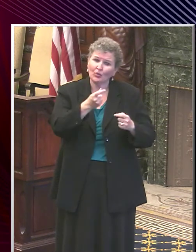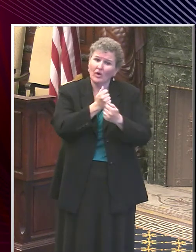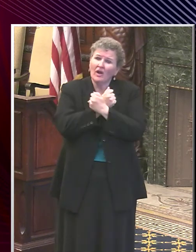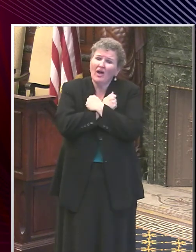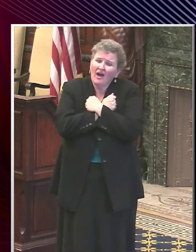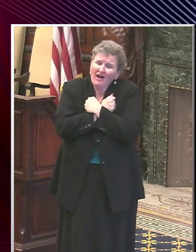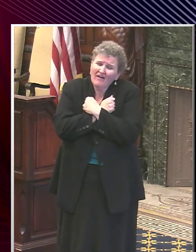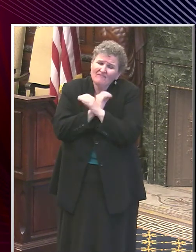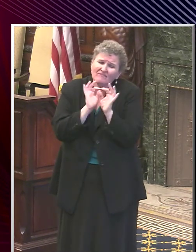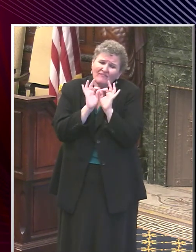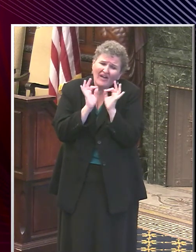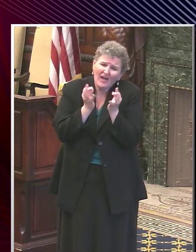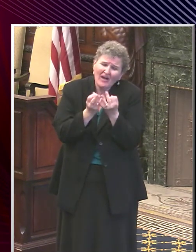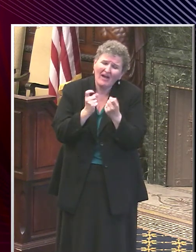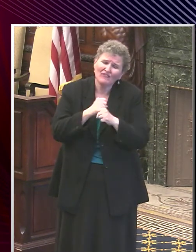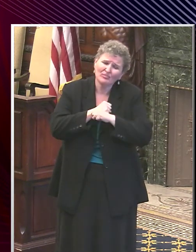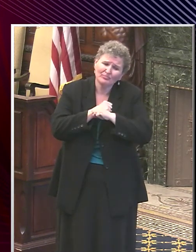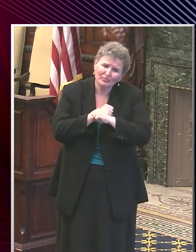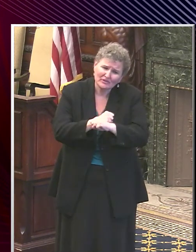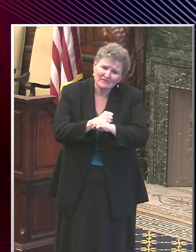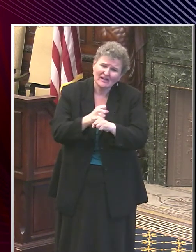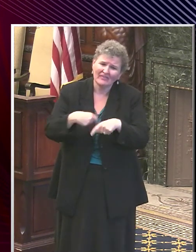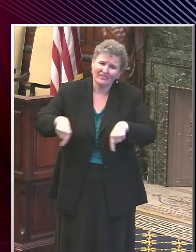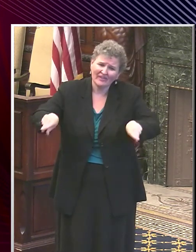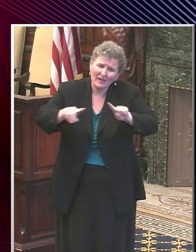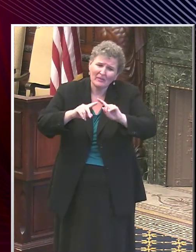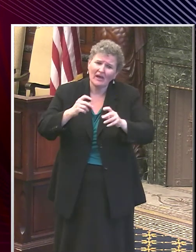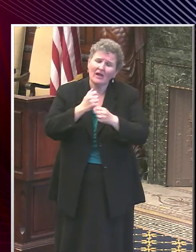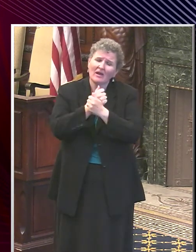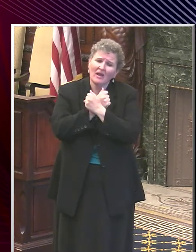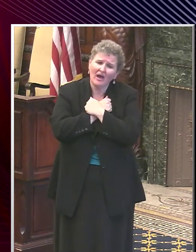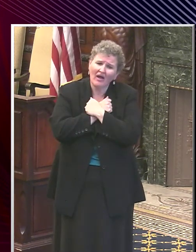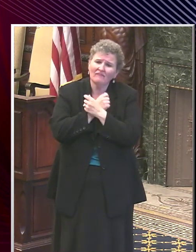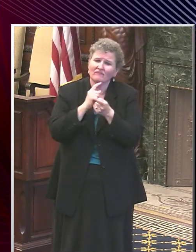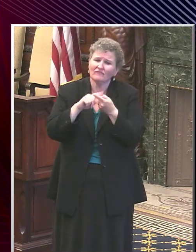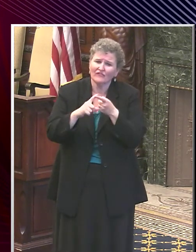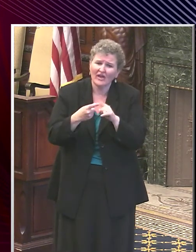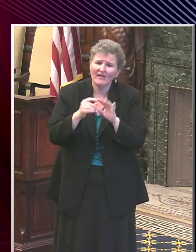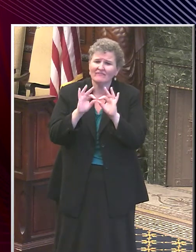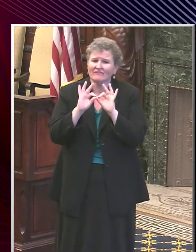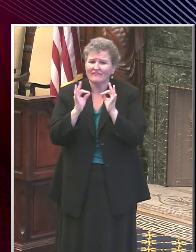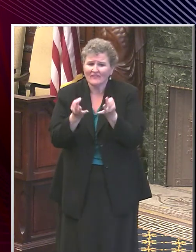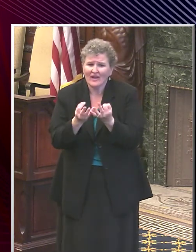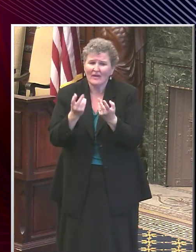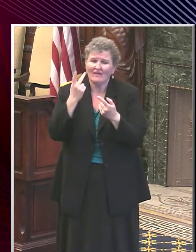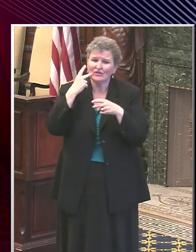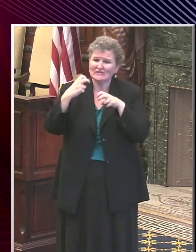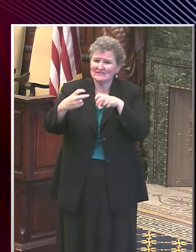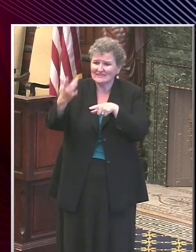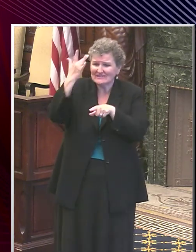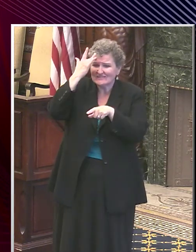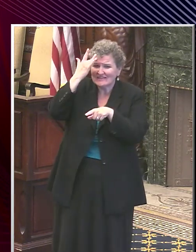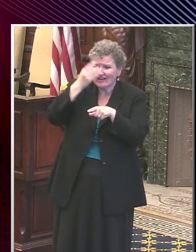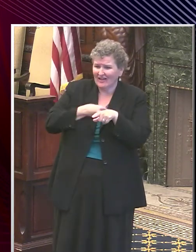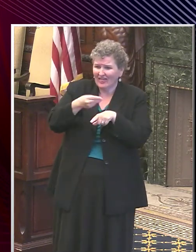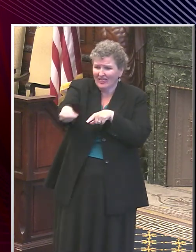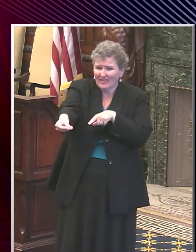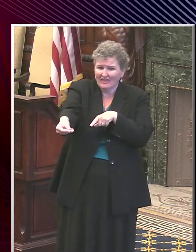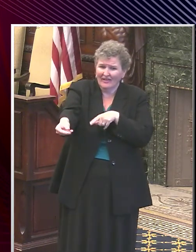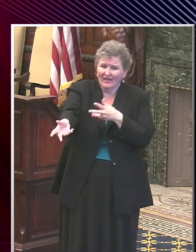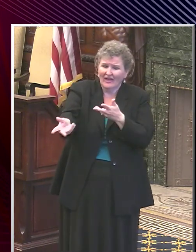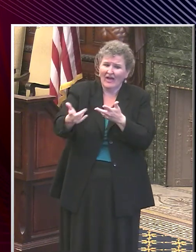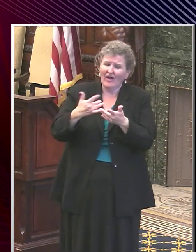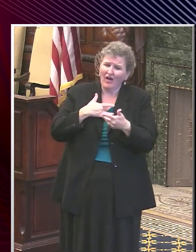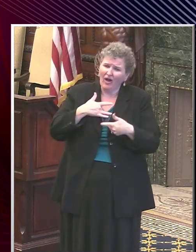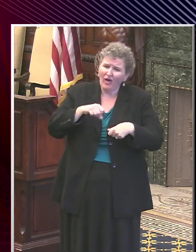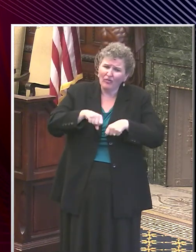mask. You can love your family and friends, but if you don't have them for their full life, you're going to be sad and